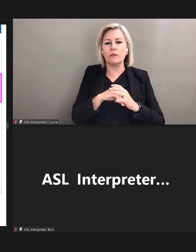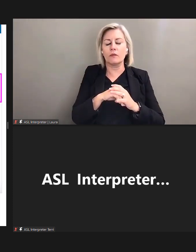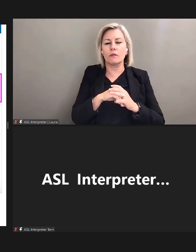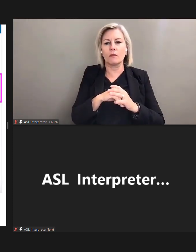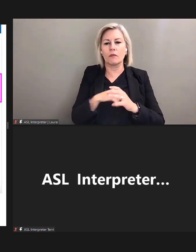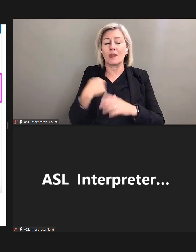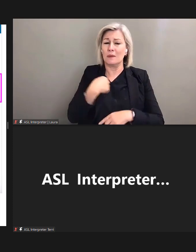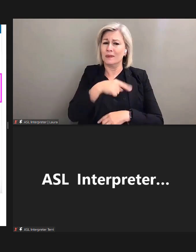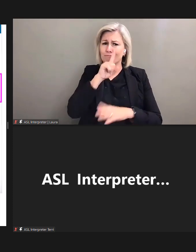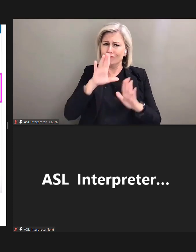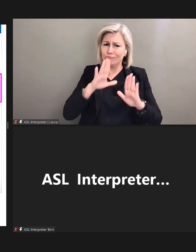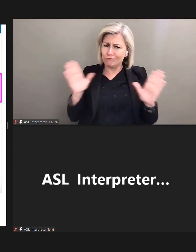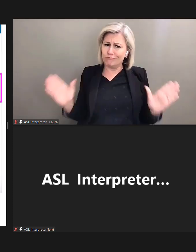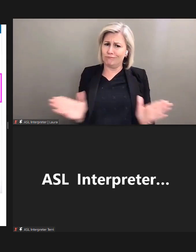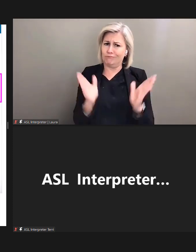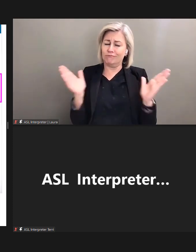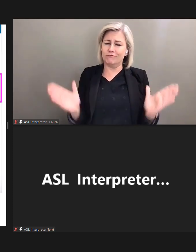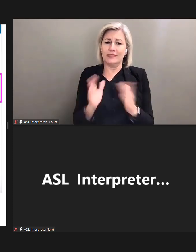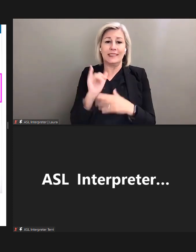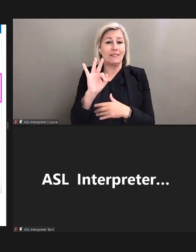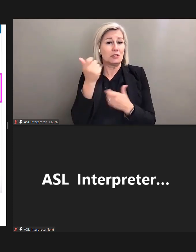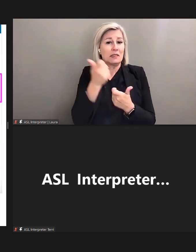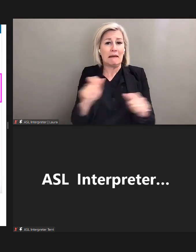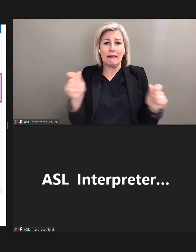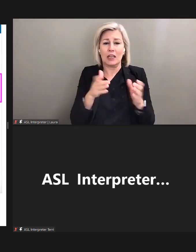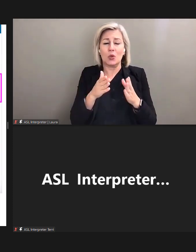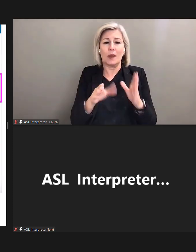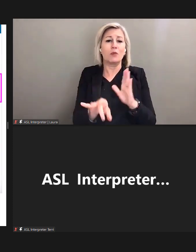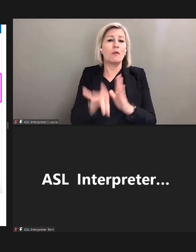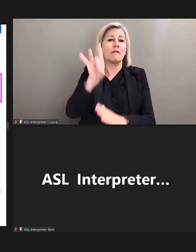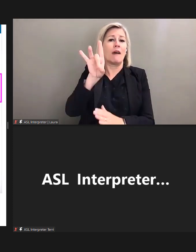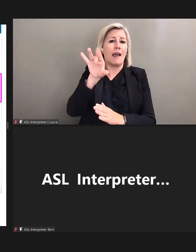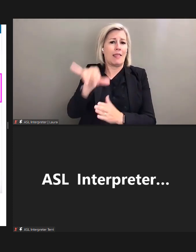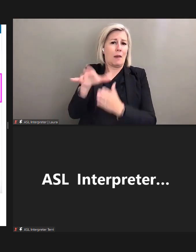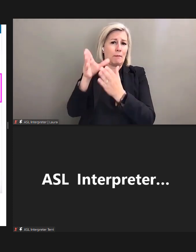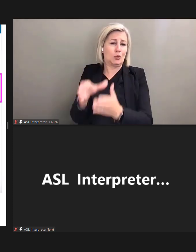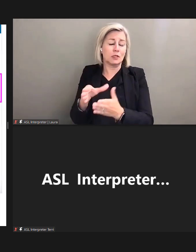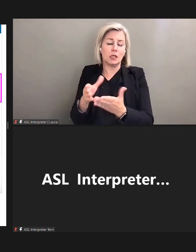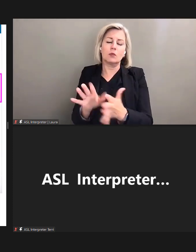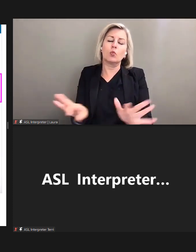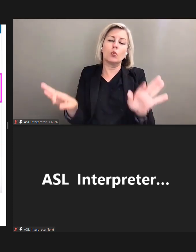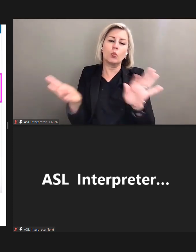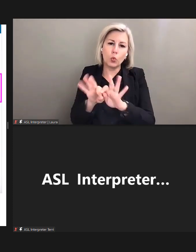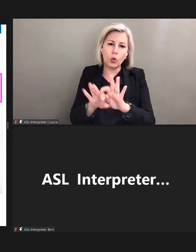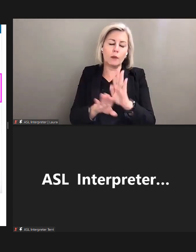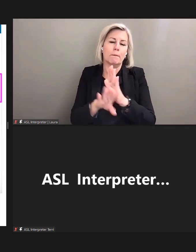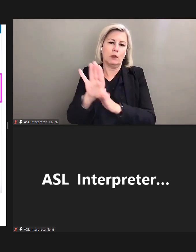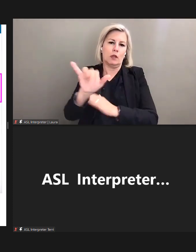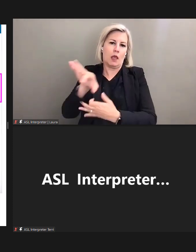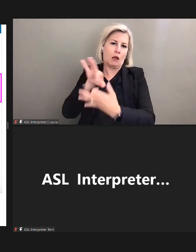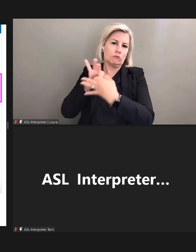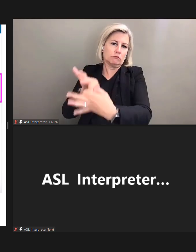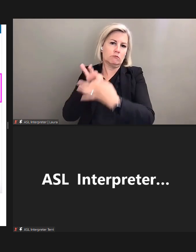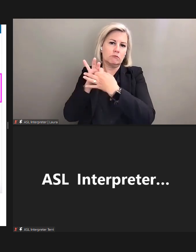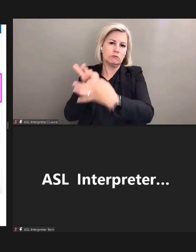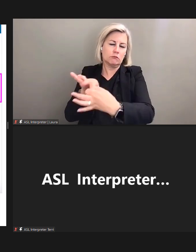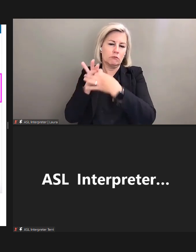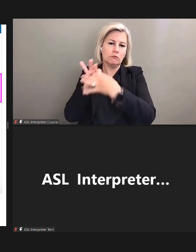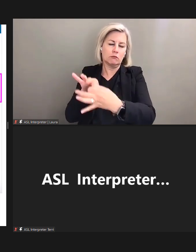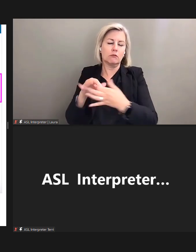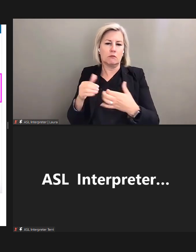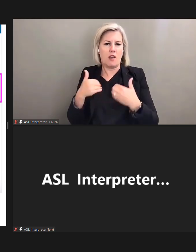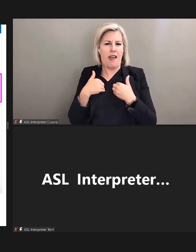we really encourage, if there's any way to find that person, it's worth building the rapport with them to have